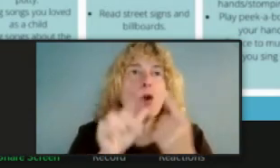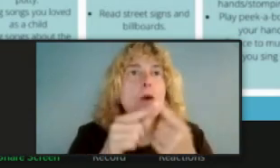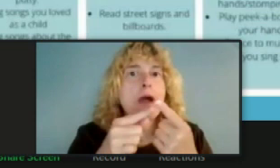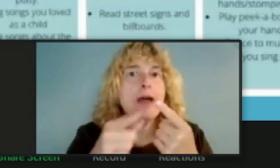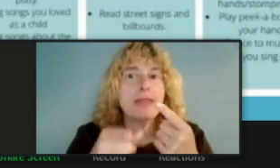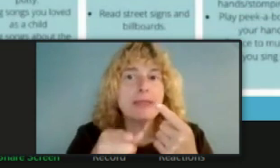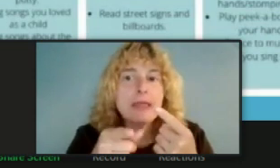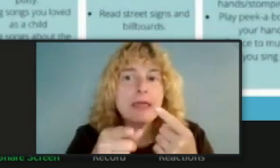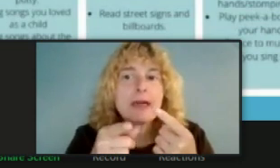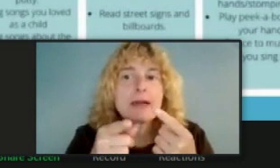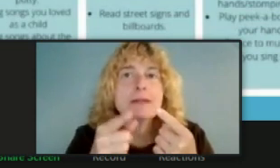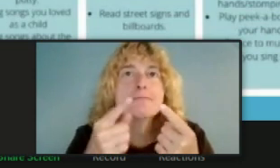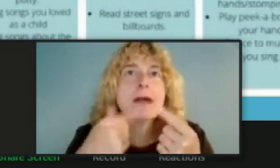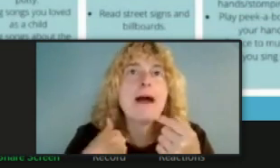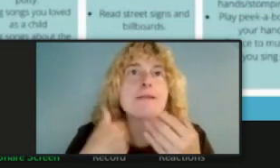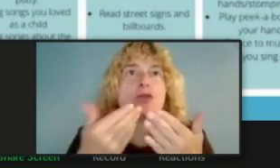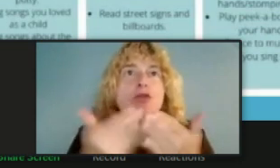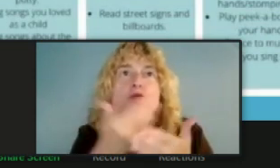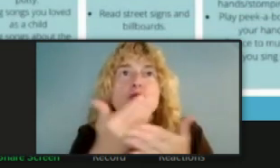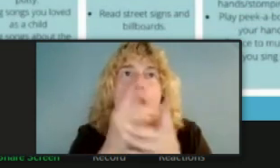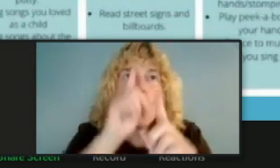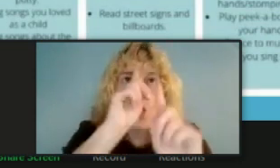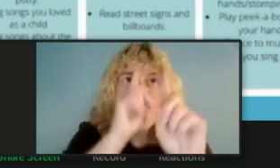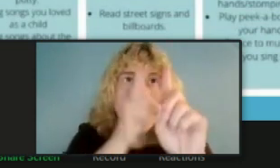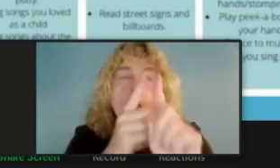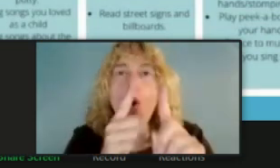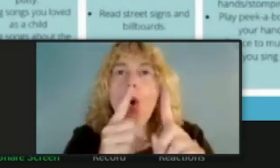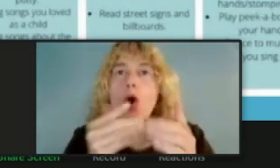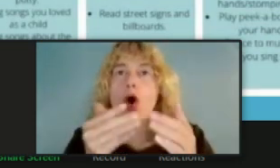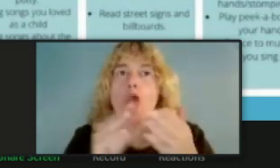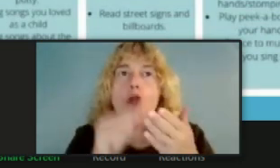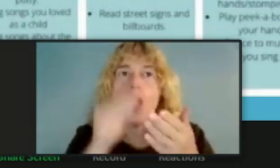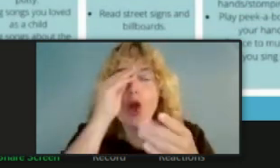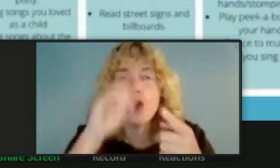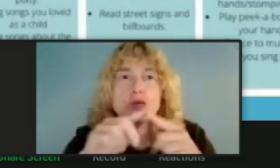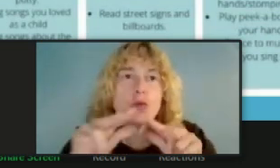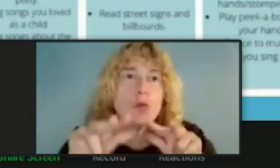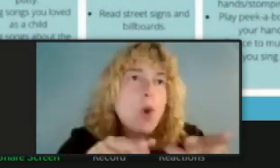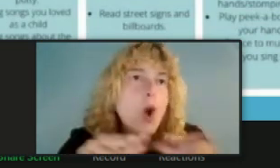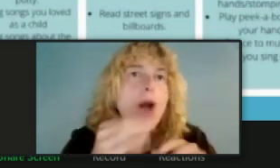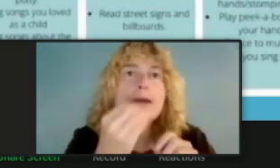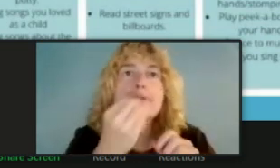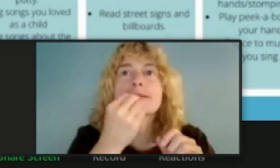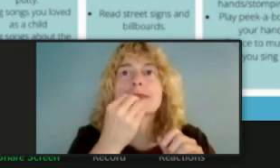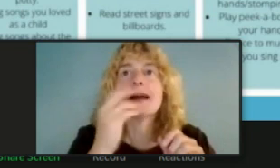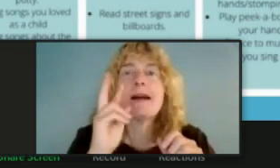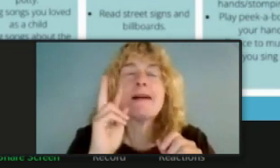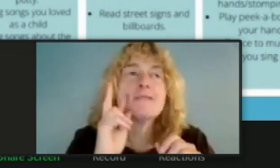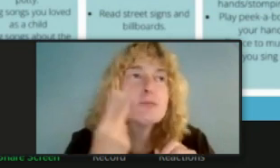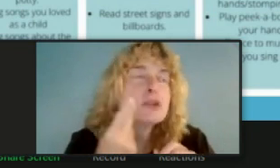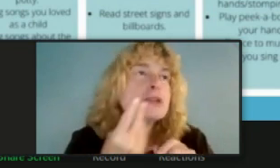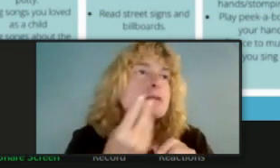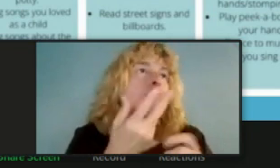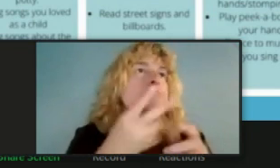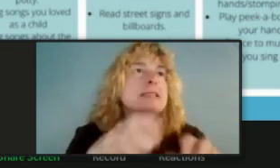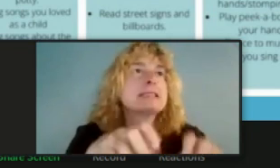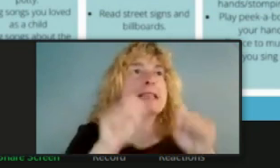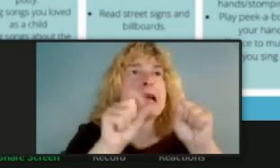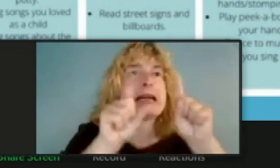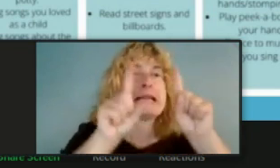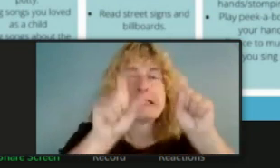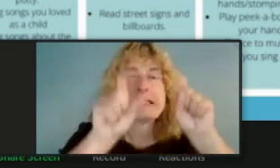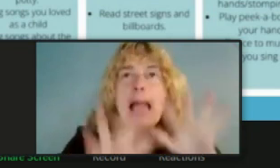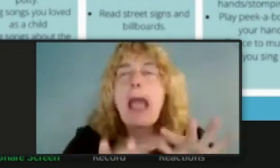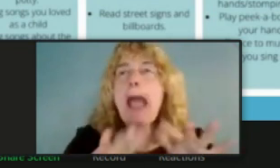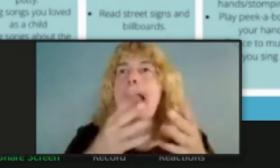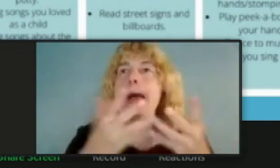achieving new goals and learning to walk and eating vegetables and taking exams. We're encouraging parents